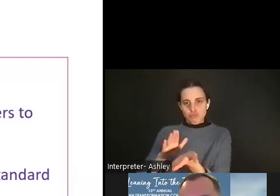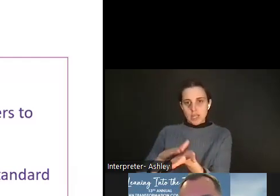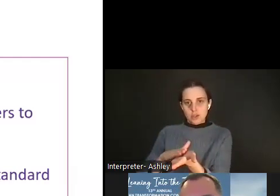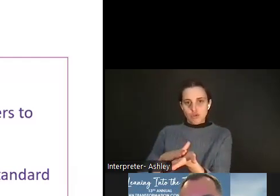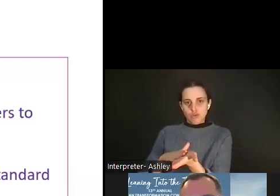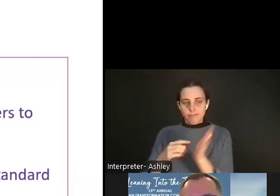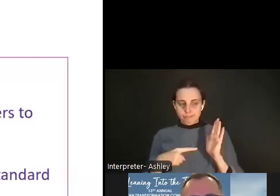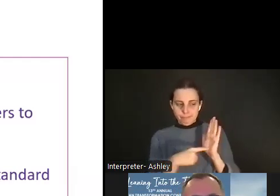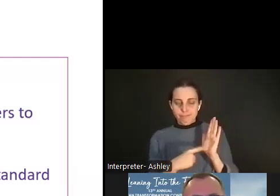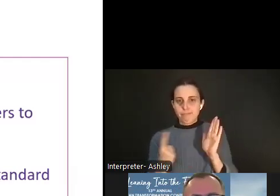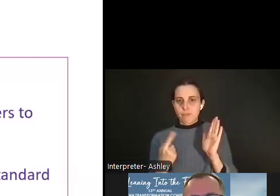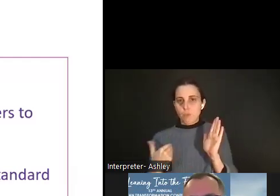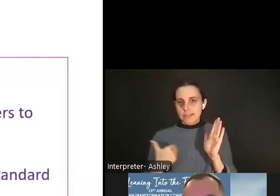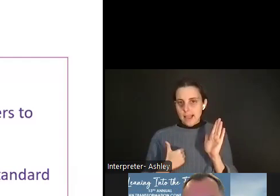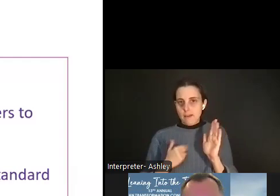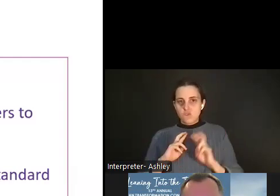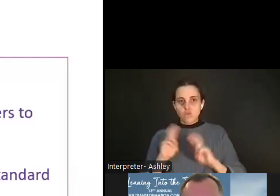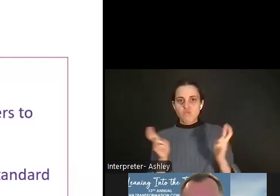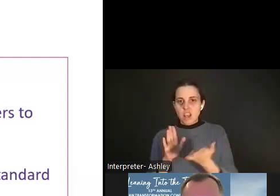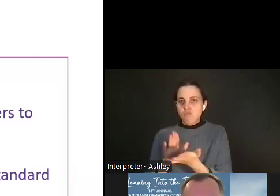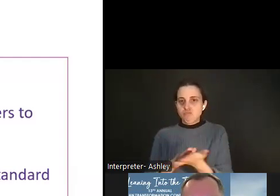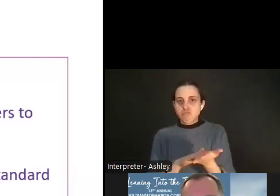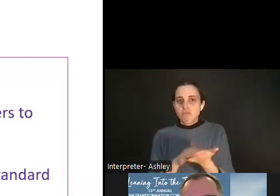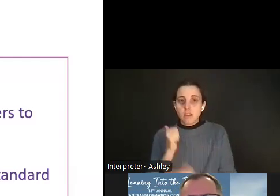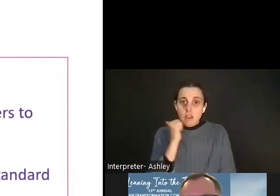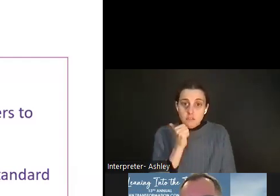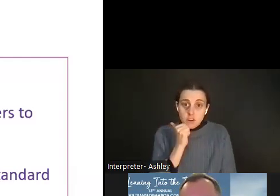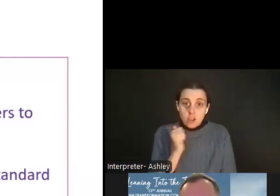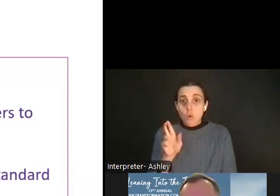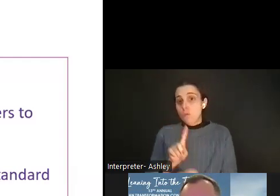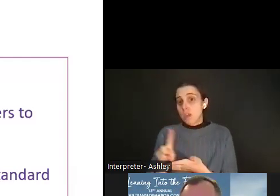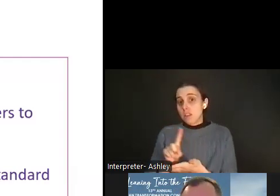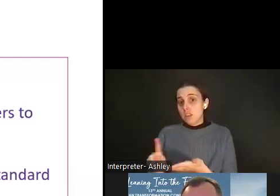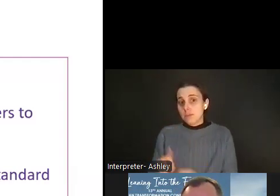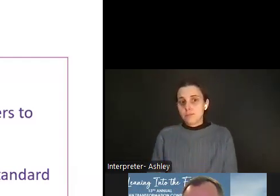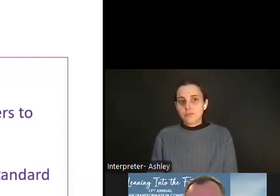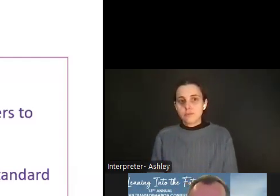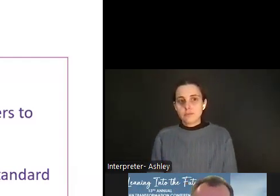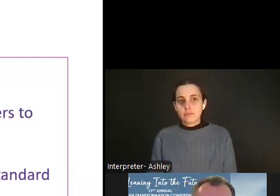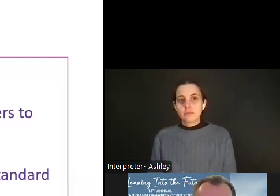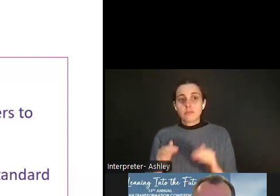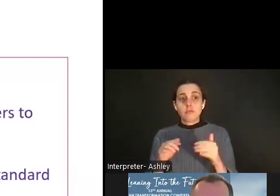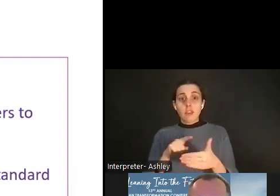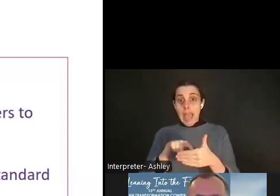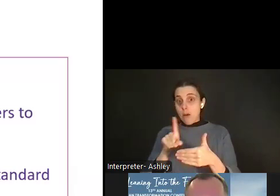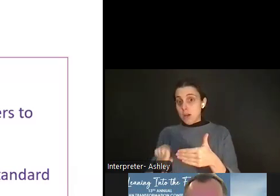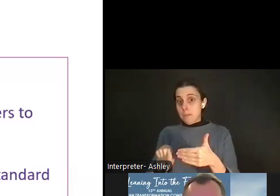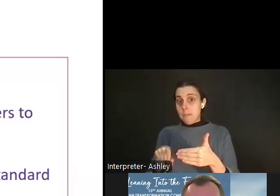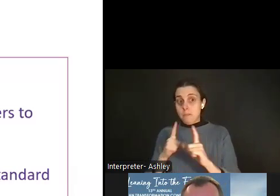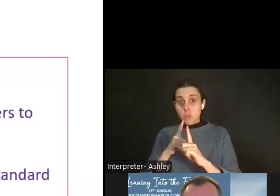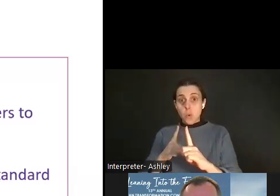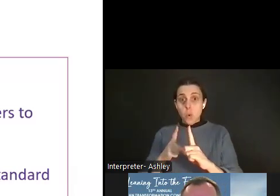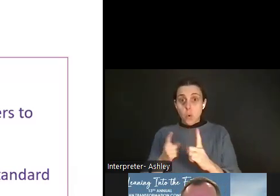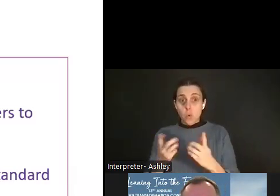can do it on a daily or weekly basis. And the outcome, again, the desired outcome by manipulating